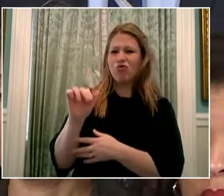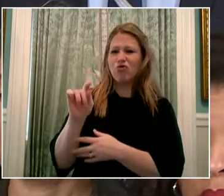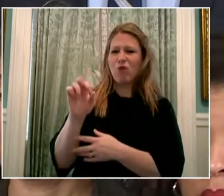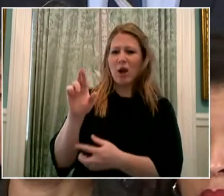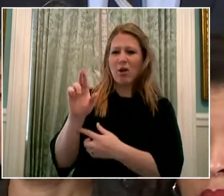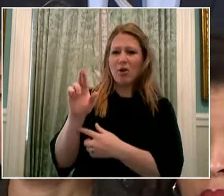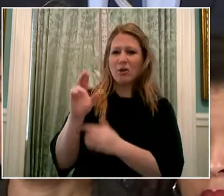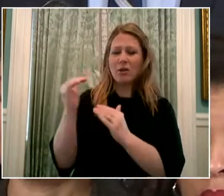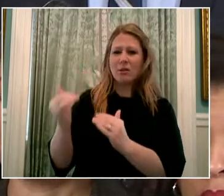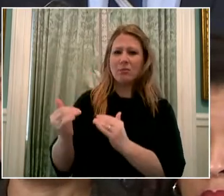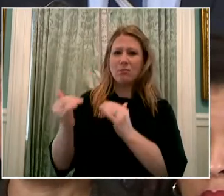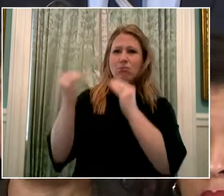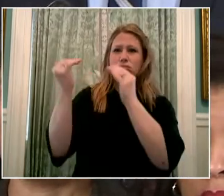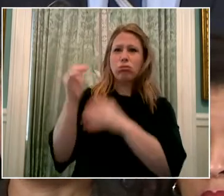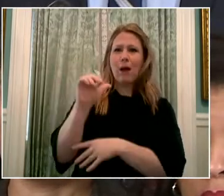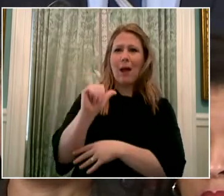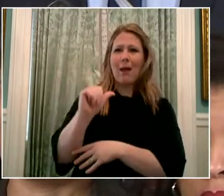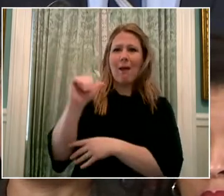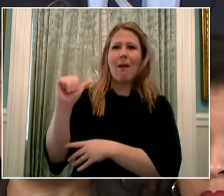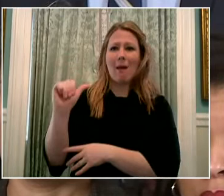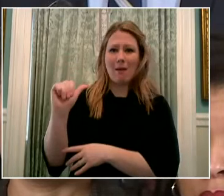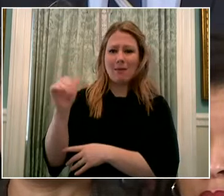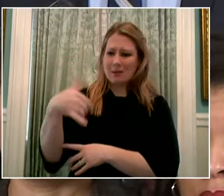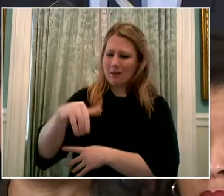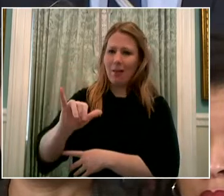are showing. While we are